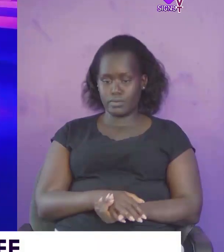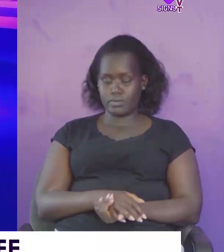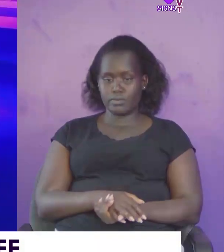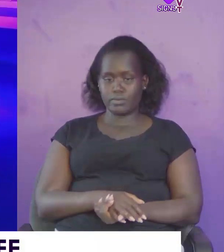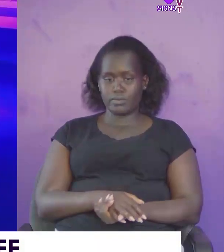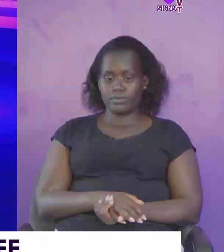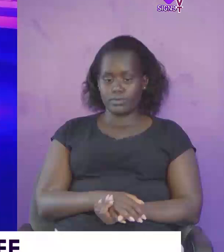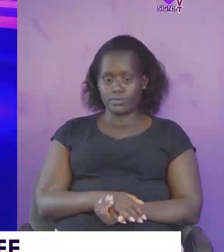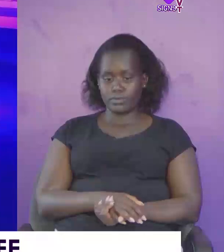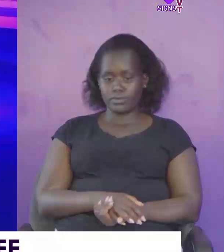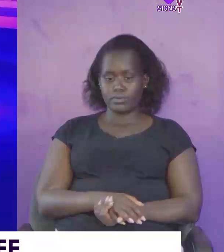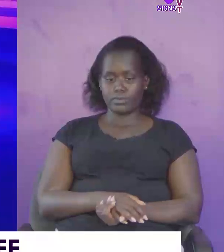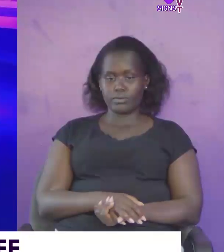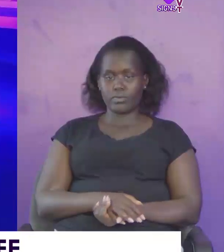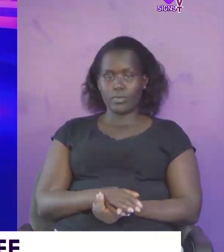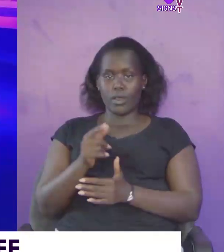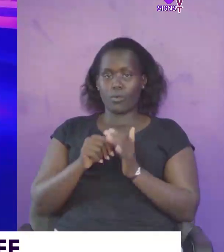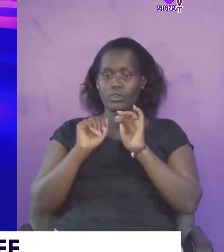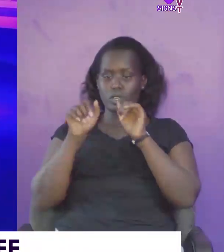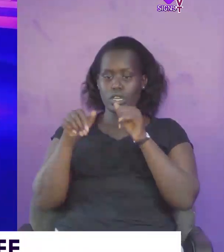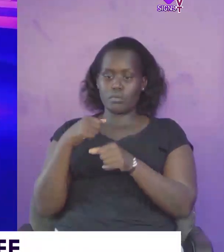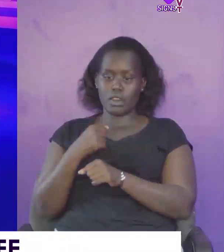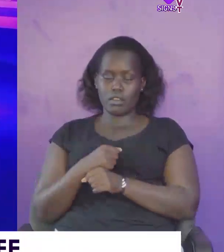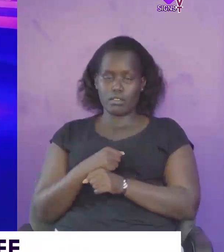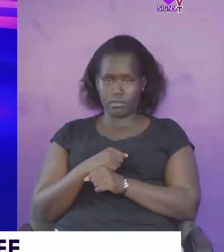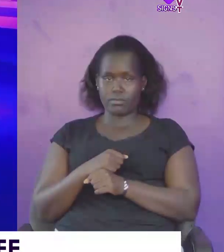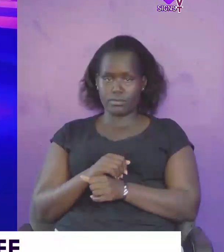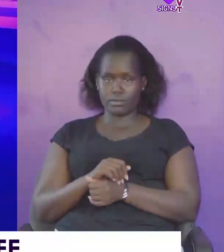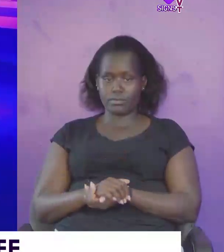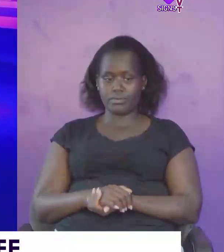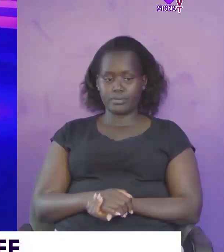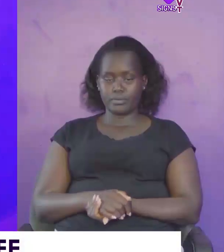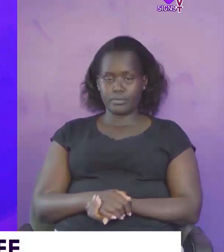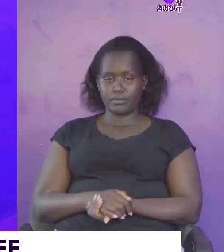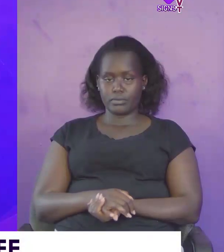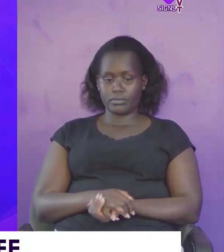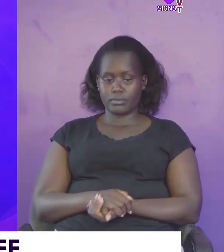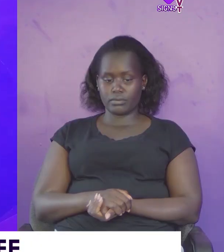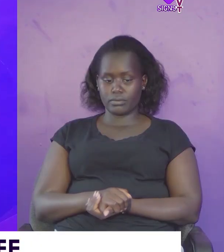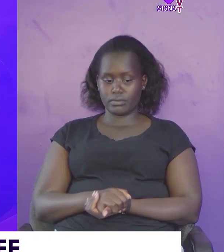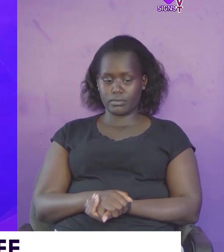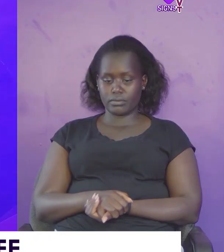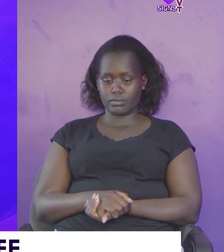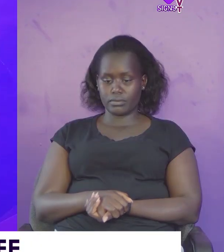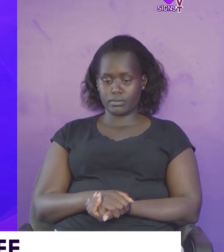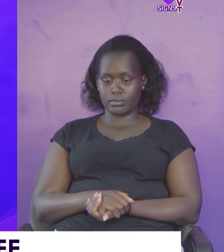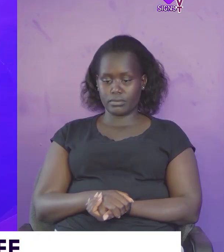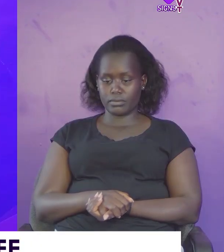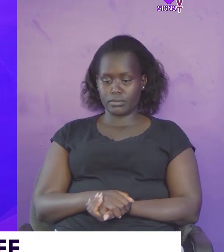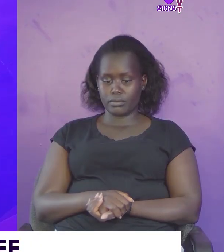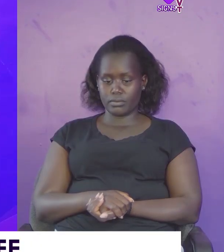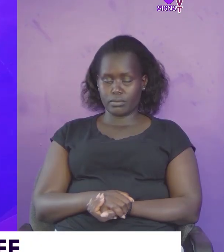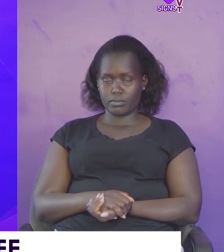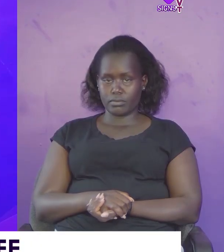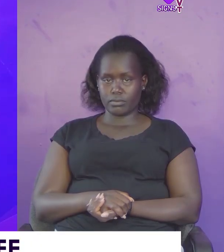And really, what can be done, Brian? What can be done? Today nimekuweza.